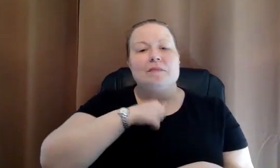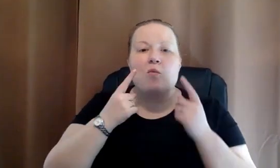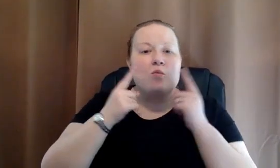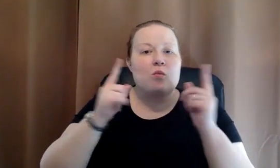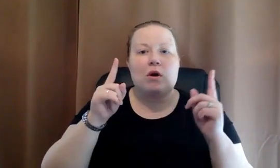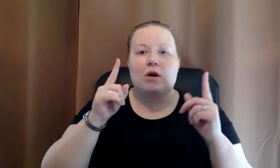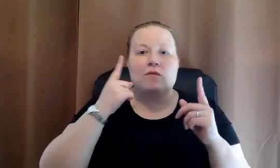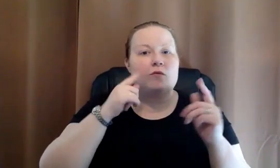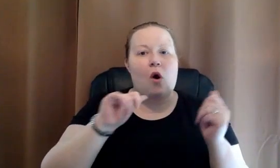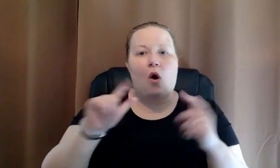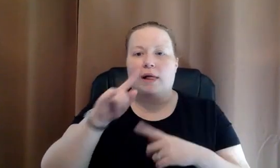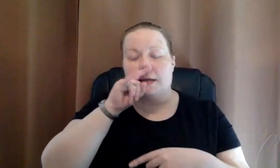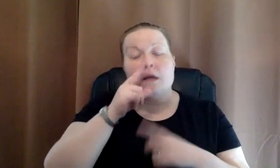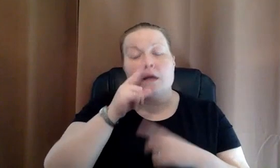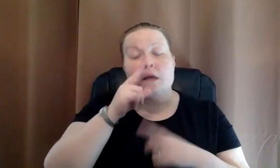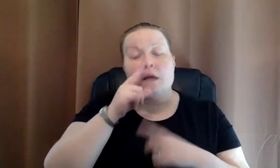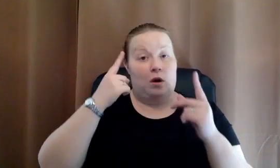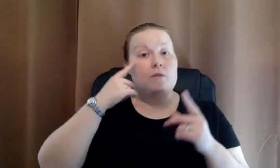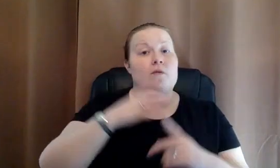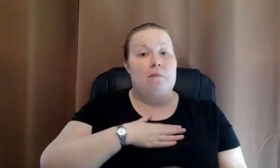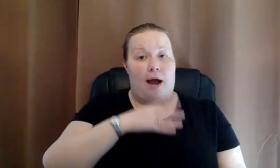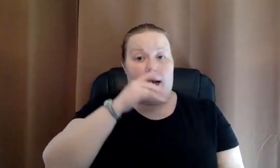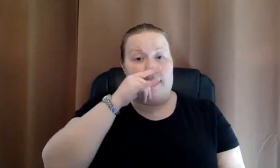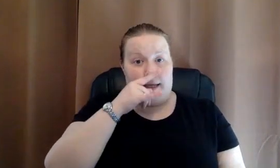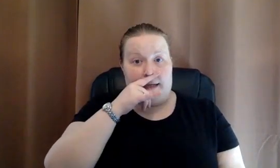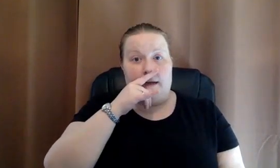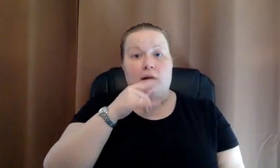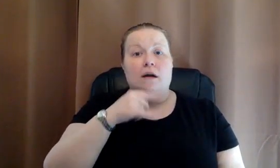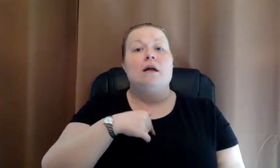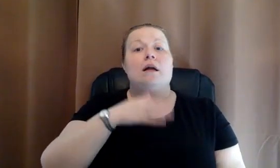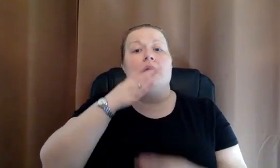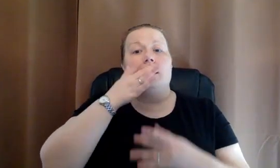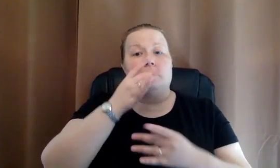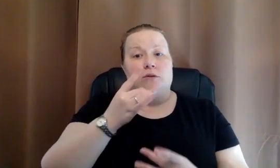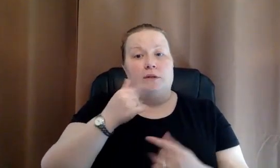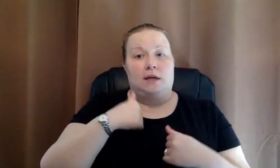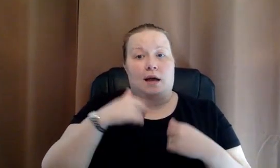my kid. And what's interesting is I see that